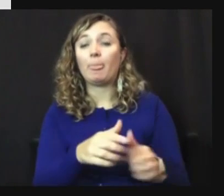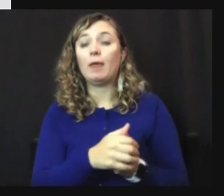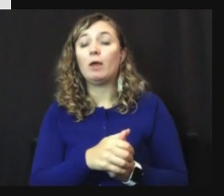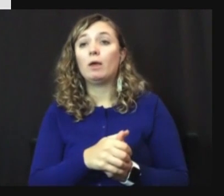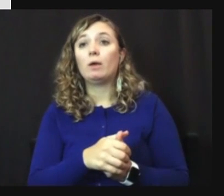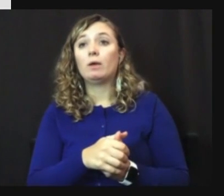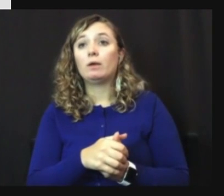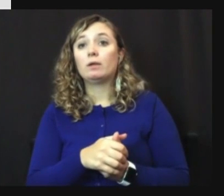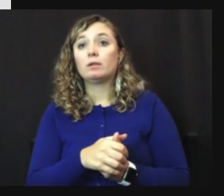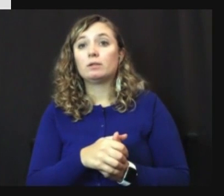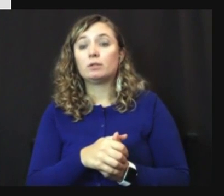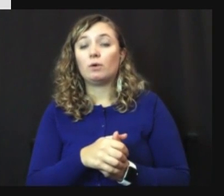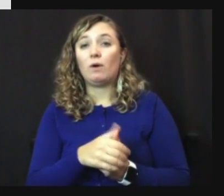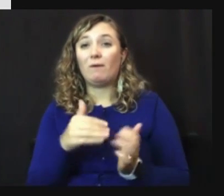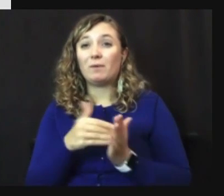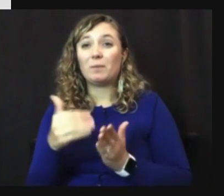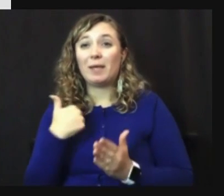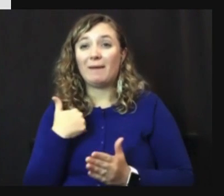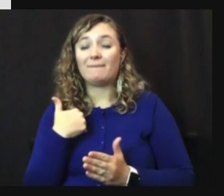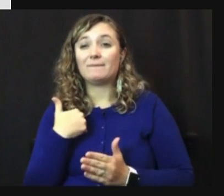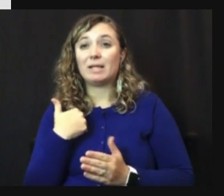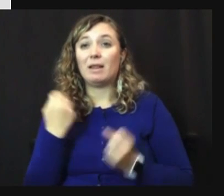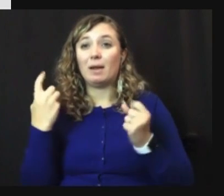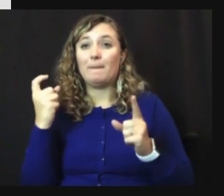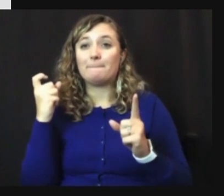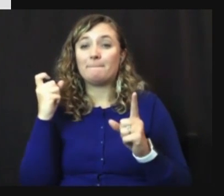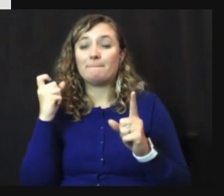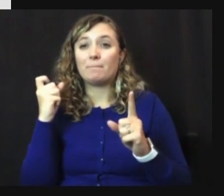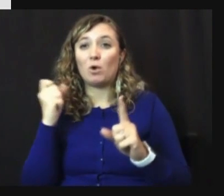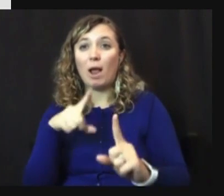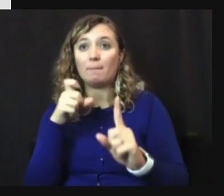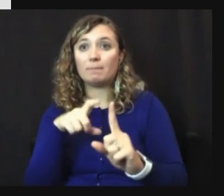of prompts to get these things done.